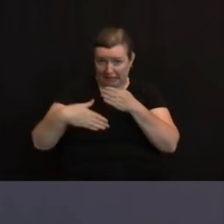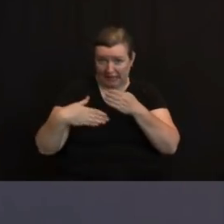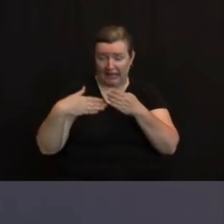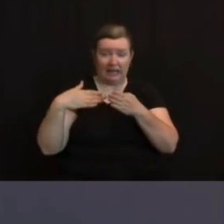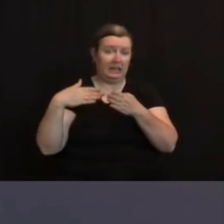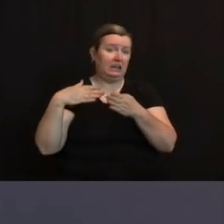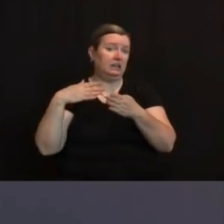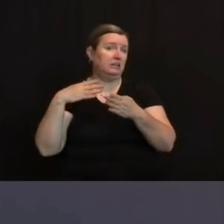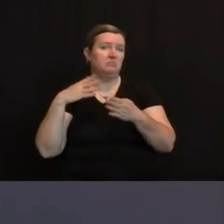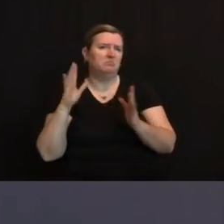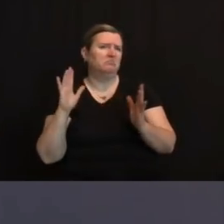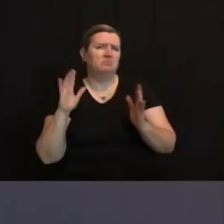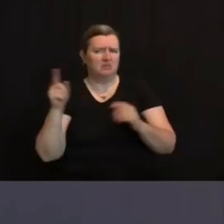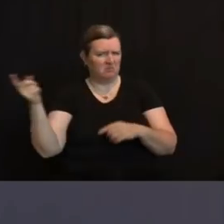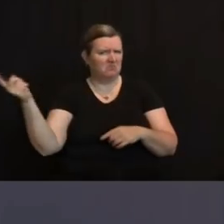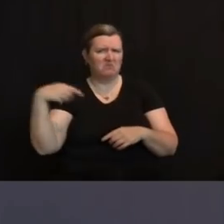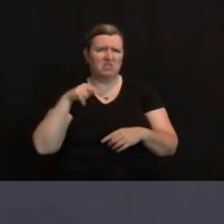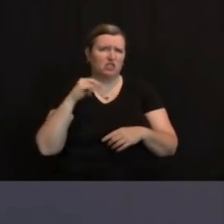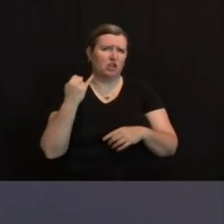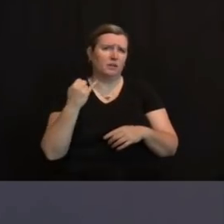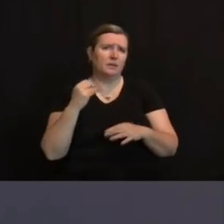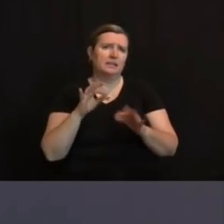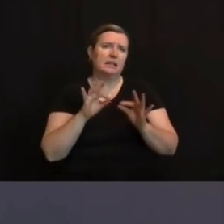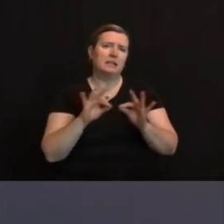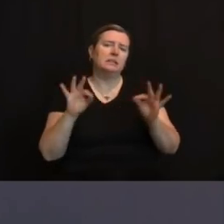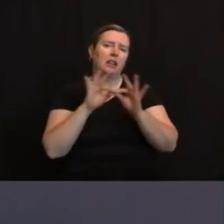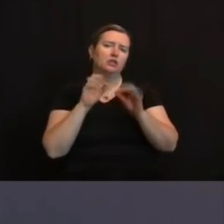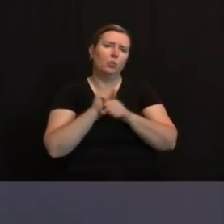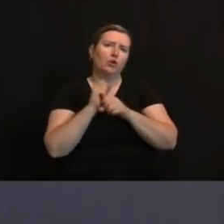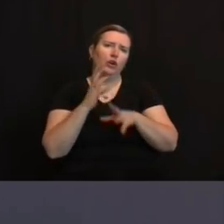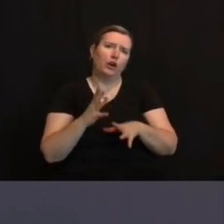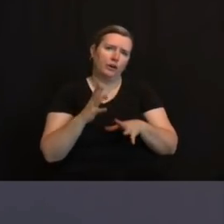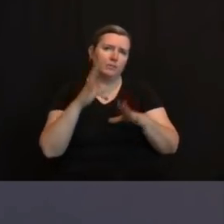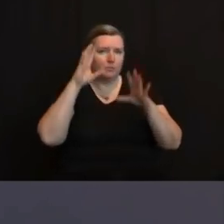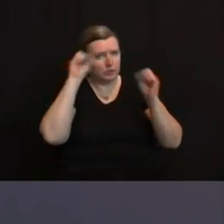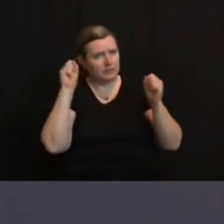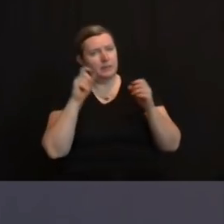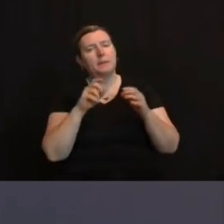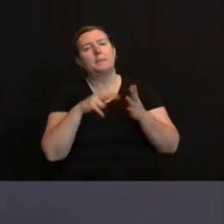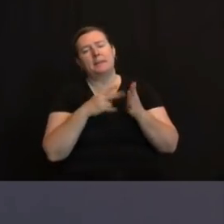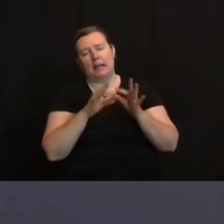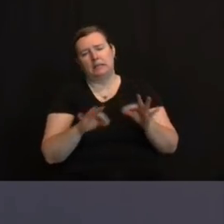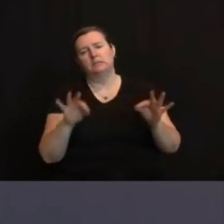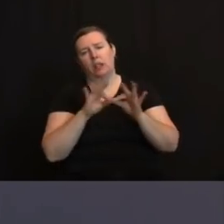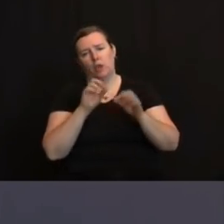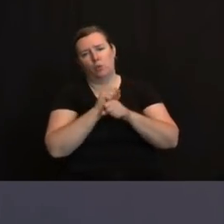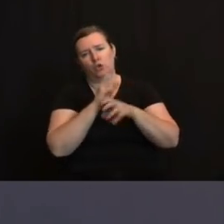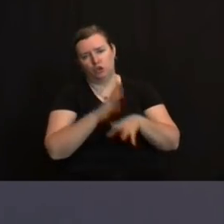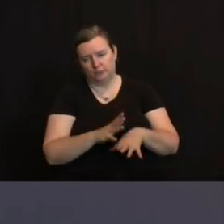in New Jersey as an essential worker. I think we would all agree that the president of the United States is in that category.